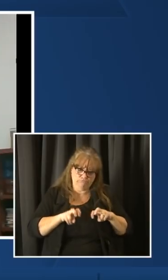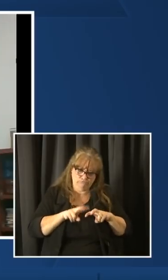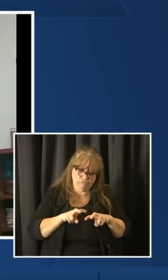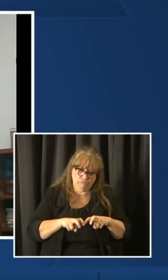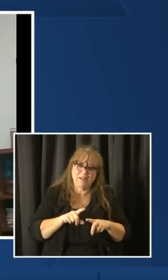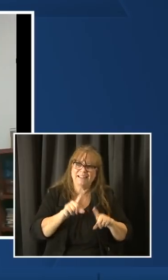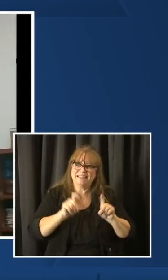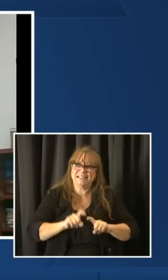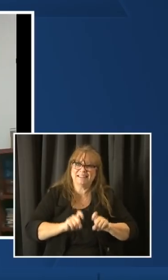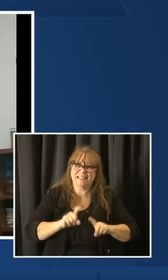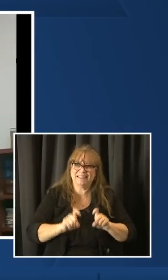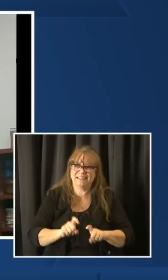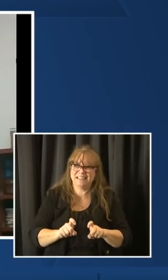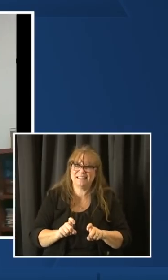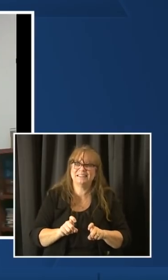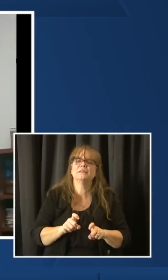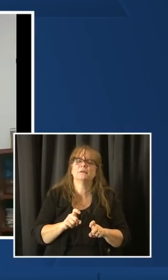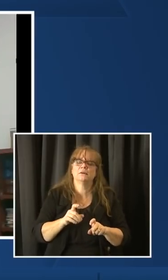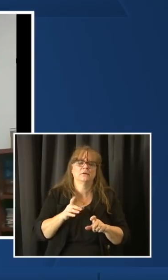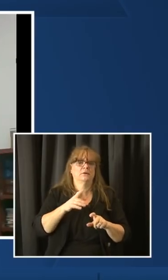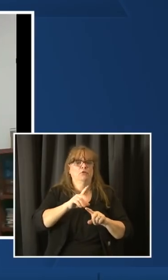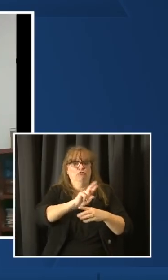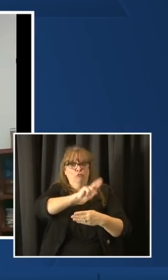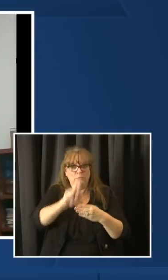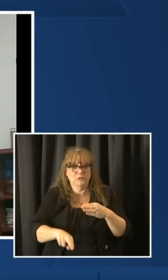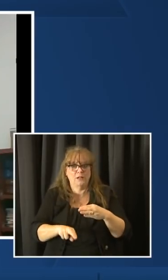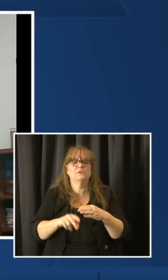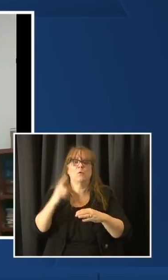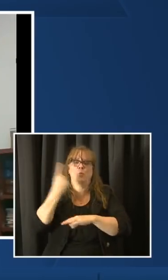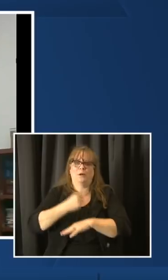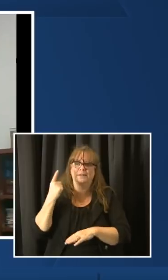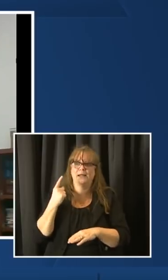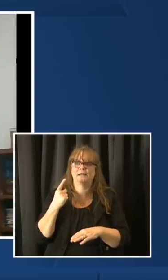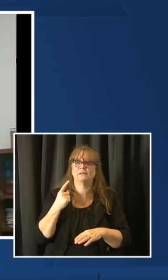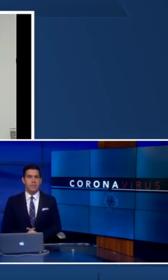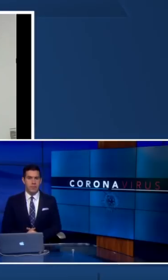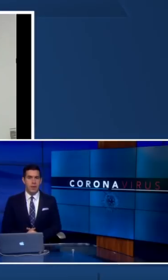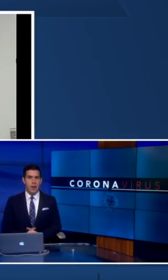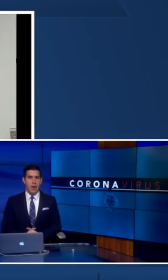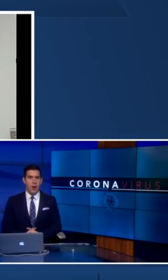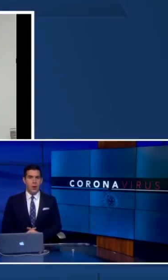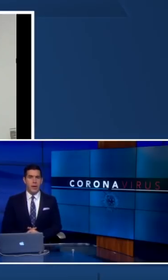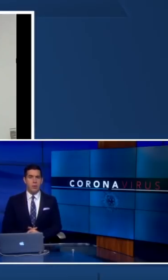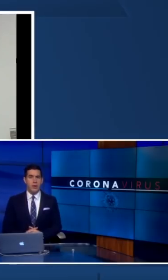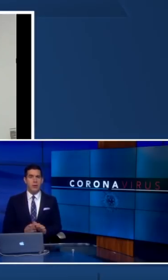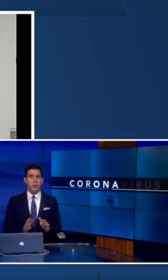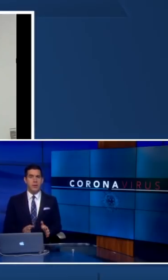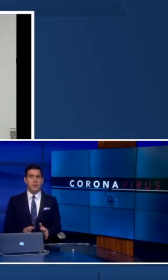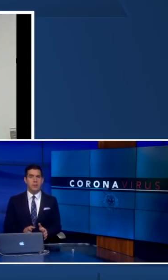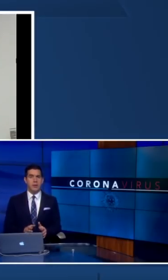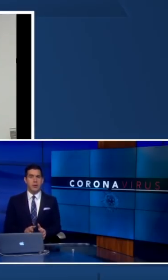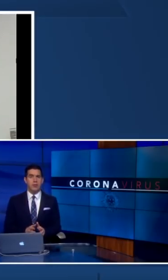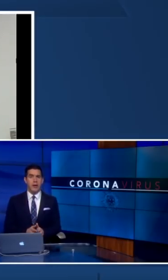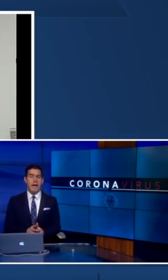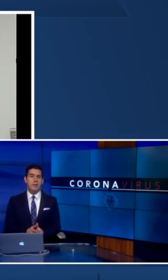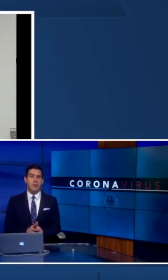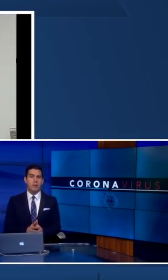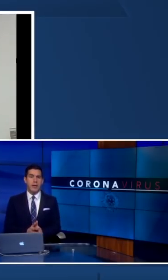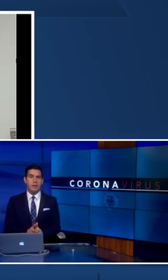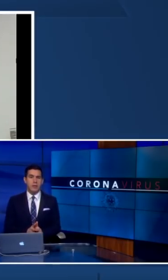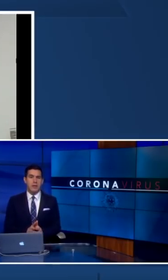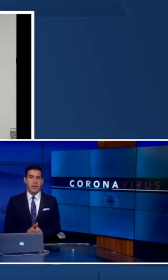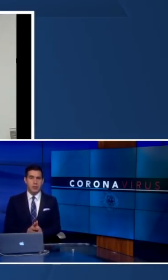process is a little bit longer and can take 3 to 5 days to generate all of the data necessary. because Okay, look at we are every going position. to return right now